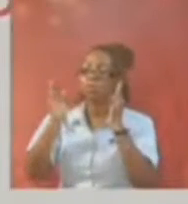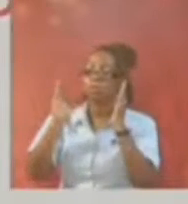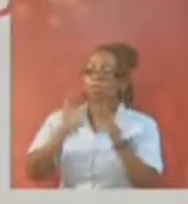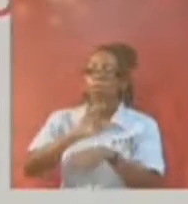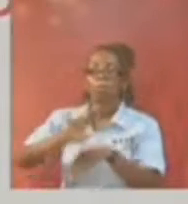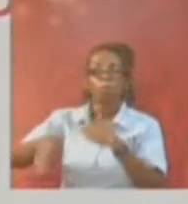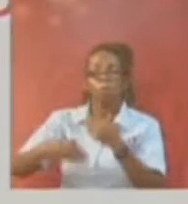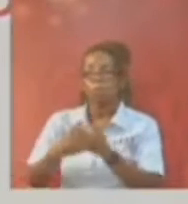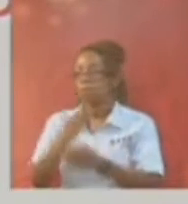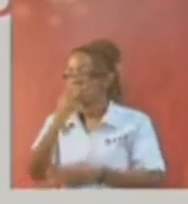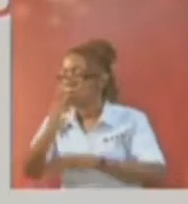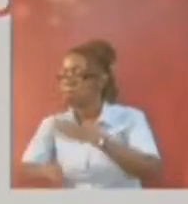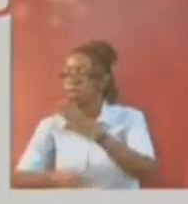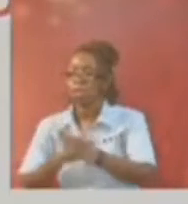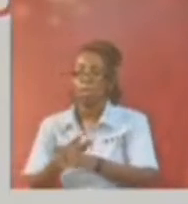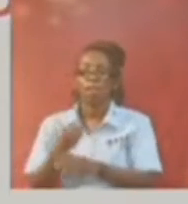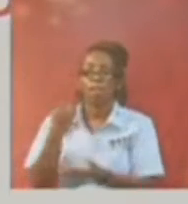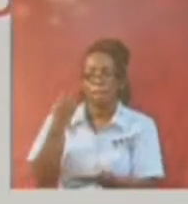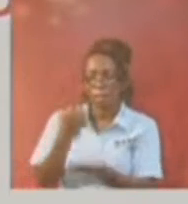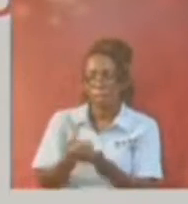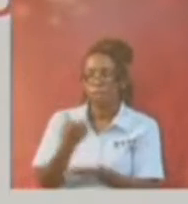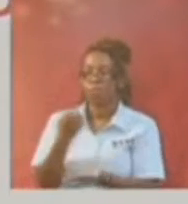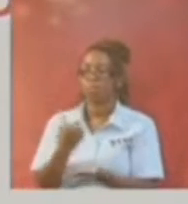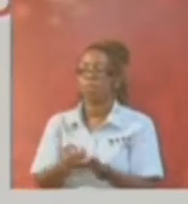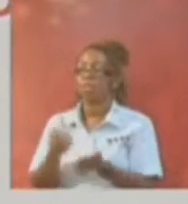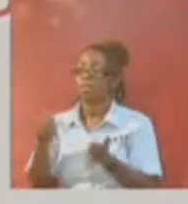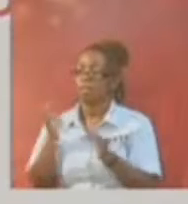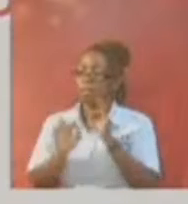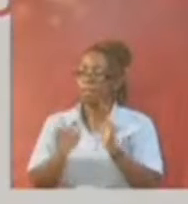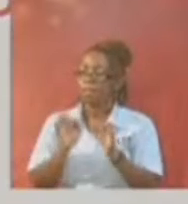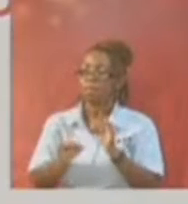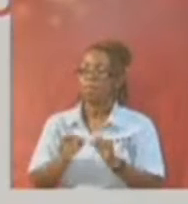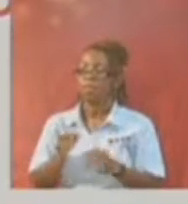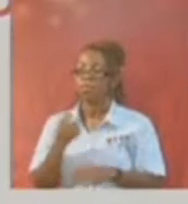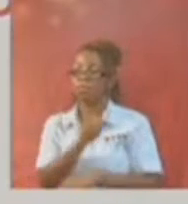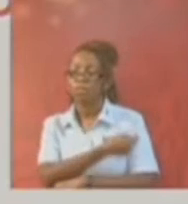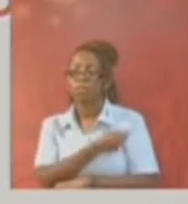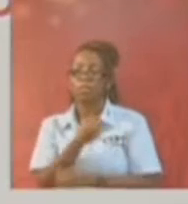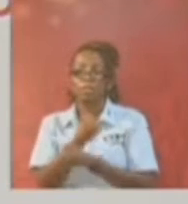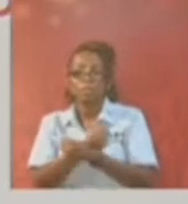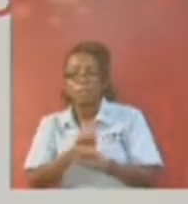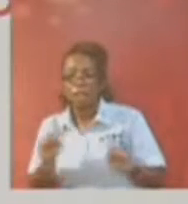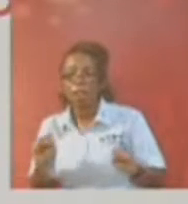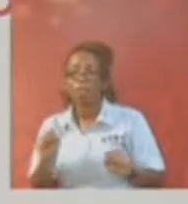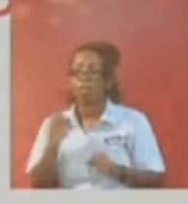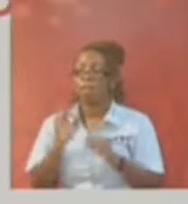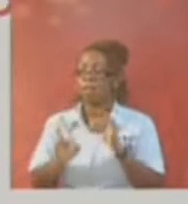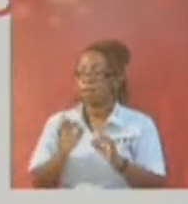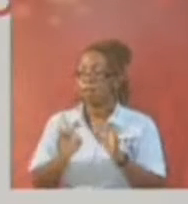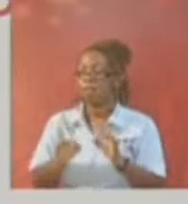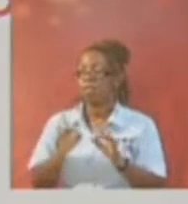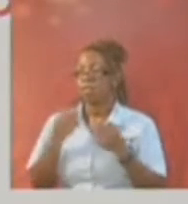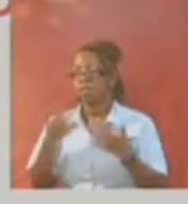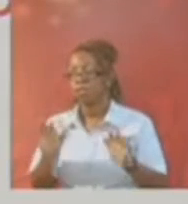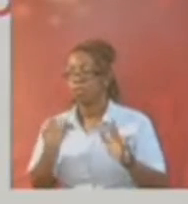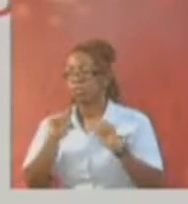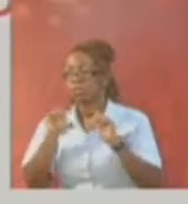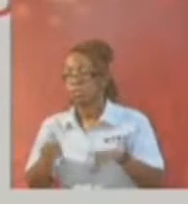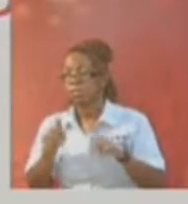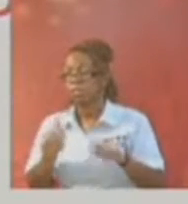approval, but we're looking at the evidence that a vaccine is safe, that it has been tested, that it has gone through the